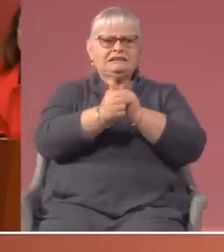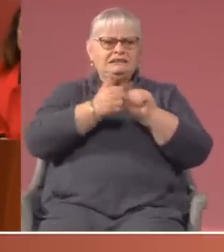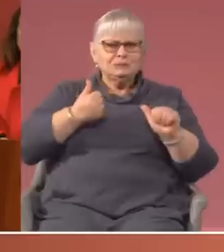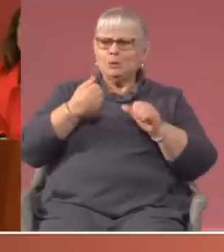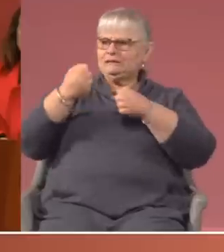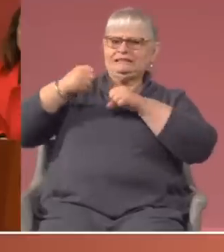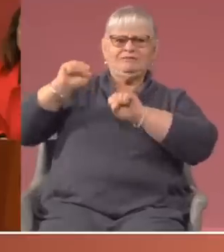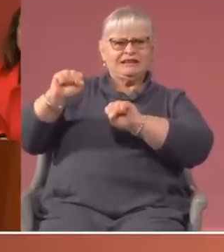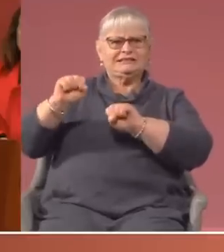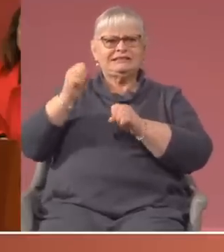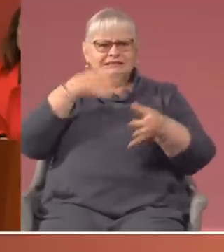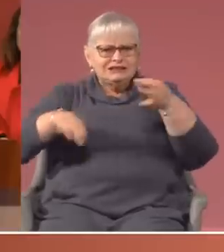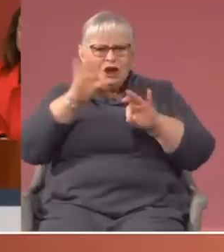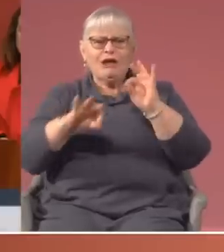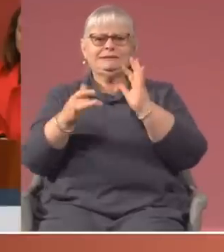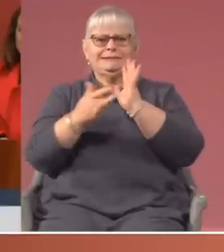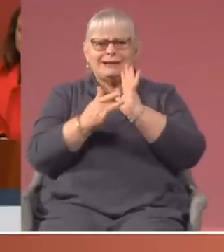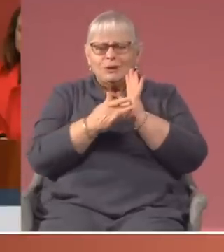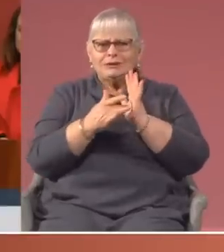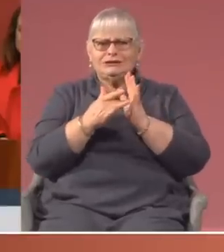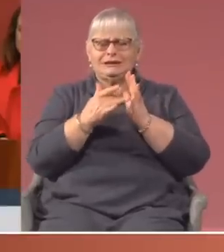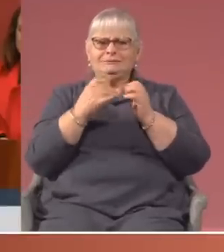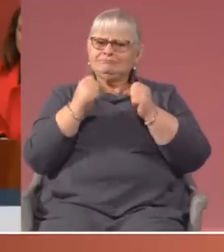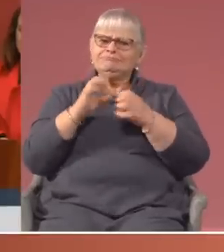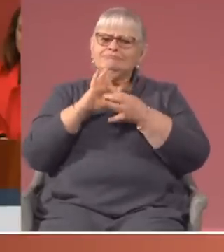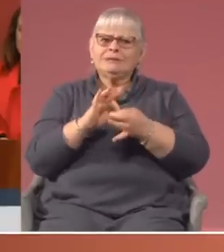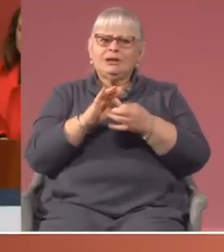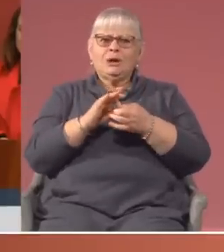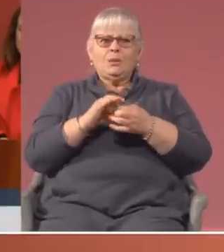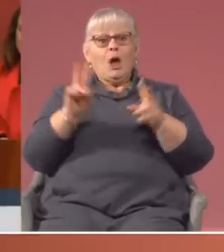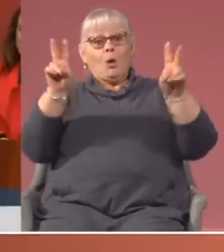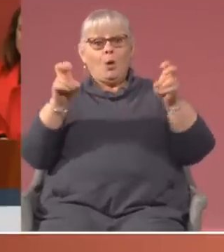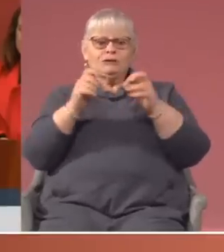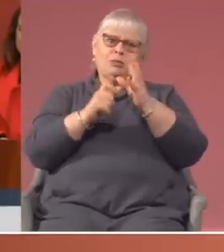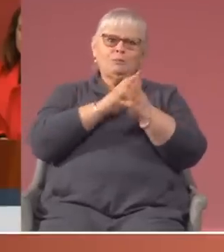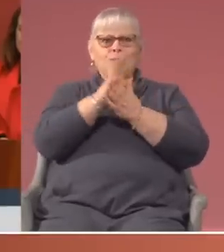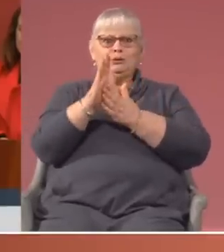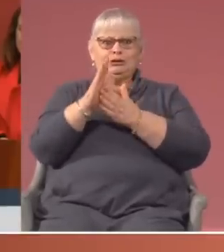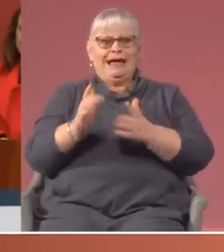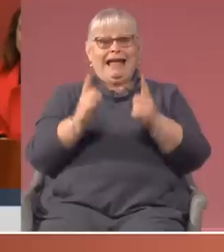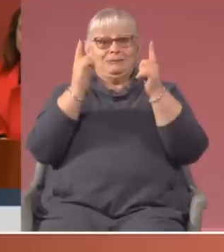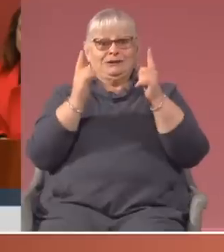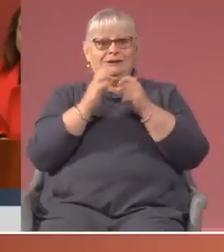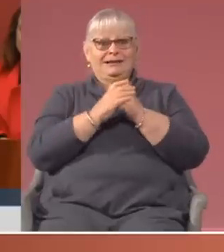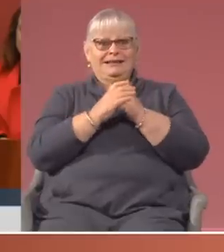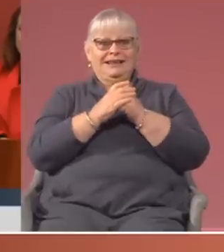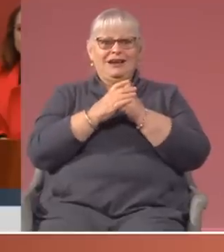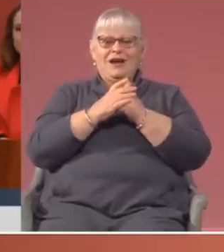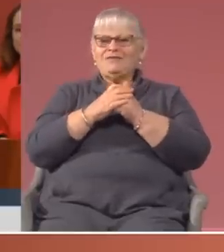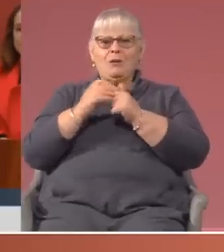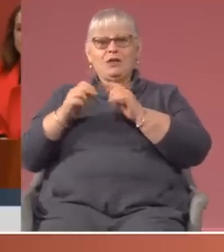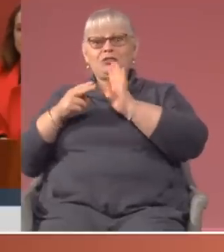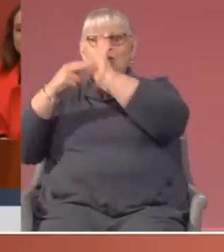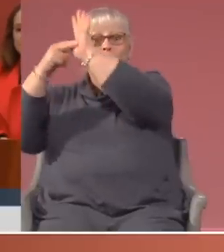defence, science and technology. We're appropriately called the Bush Capital, from Namudji and Tibimbilla down